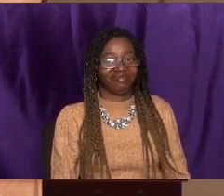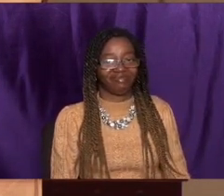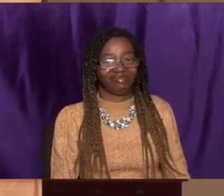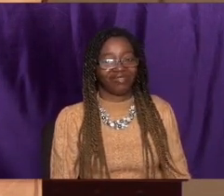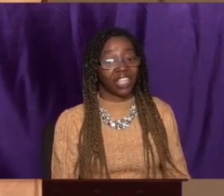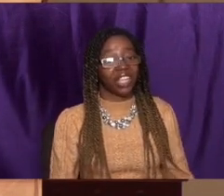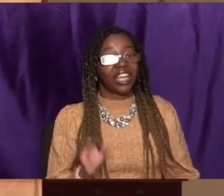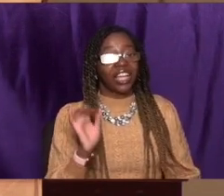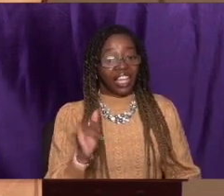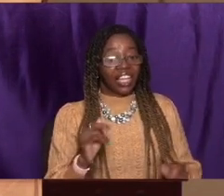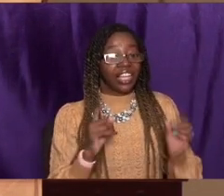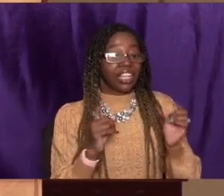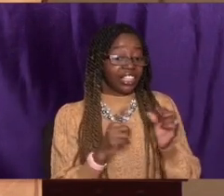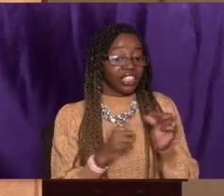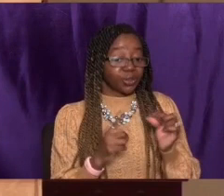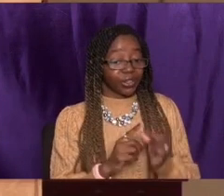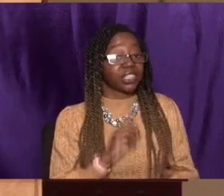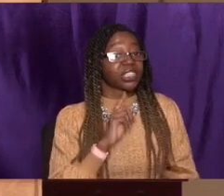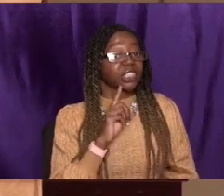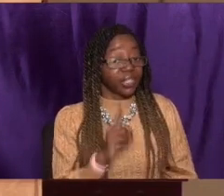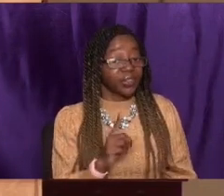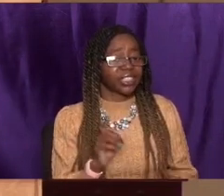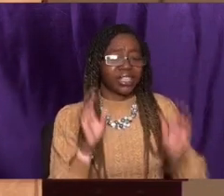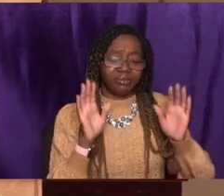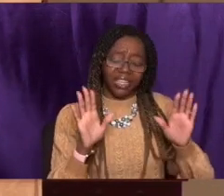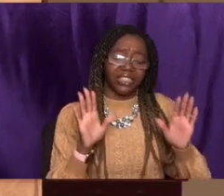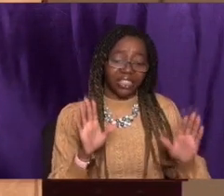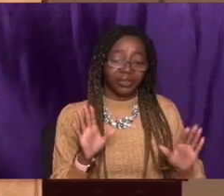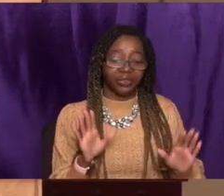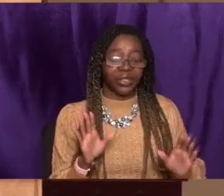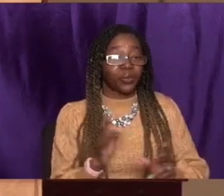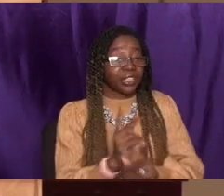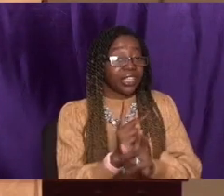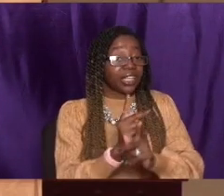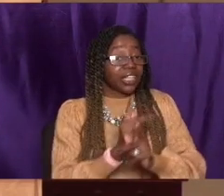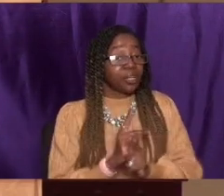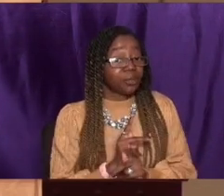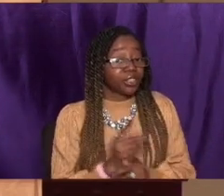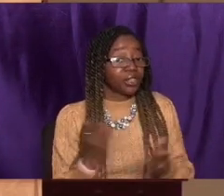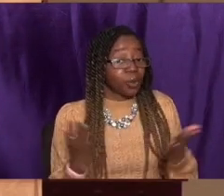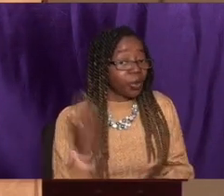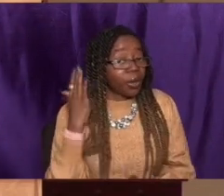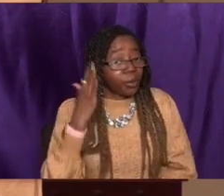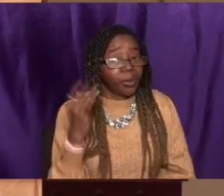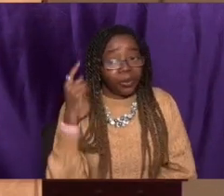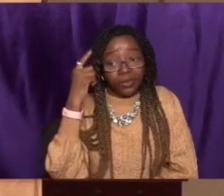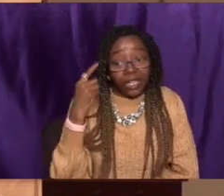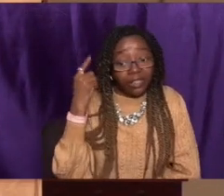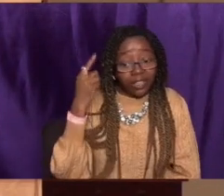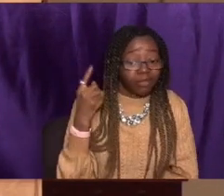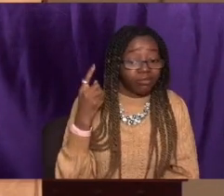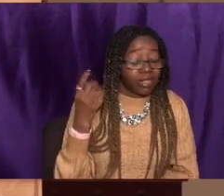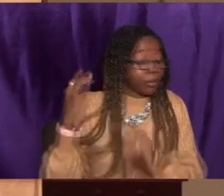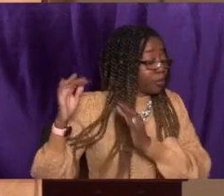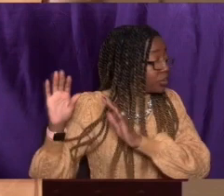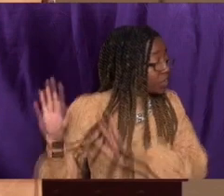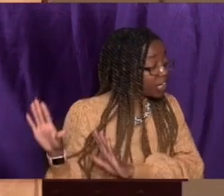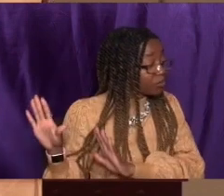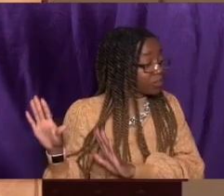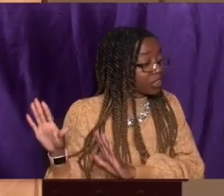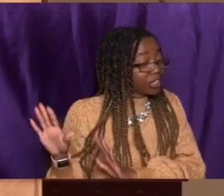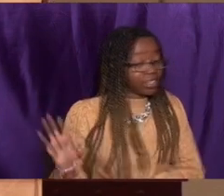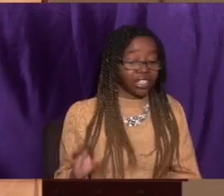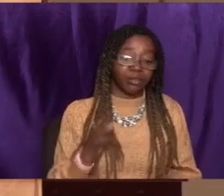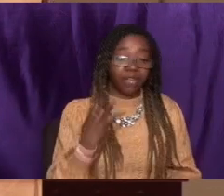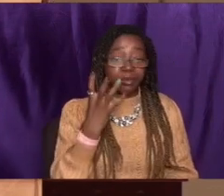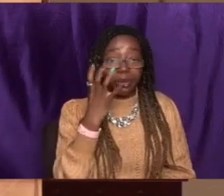This mess is serious business. It's amazing what they keep us from our, what will they think? They may reject me. They may ignore me.